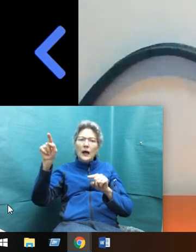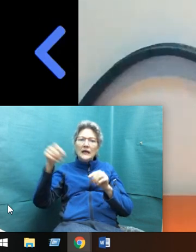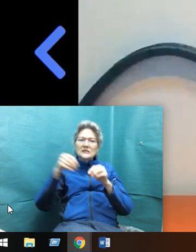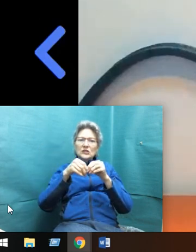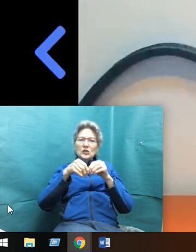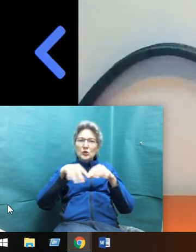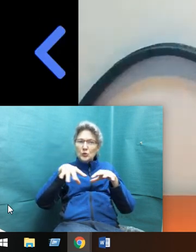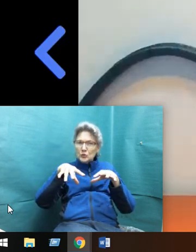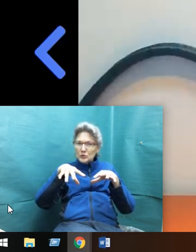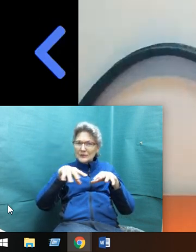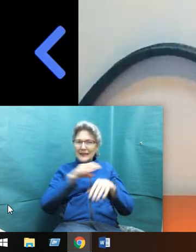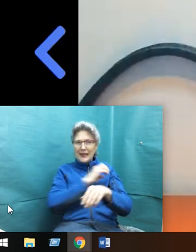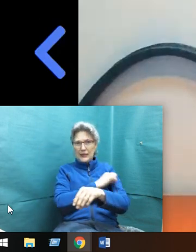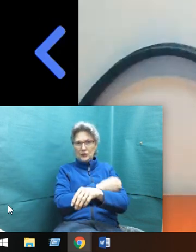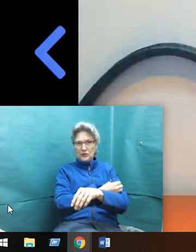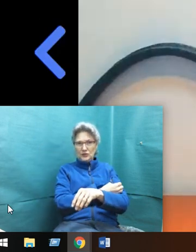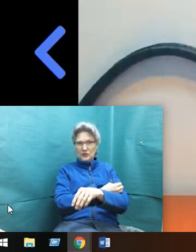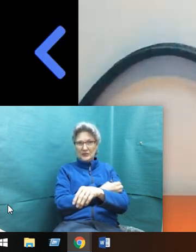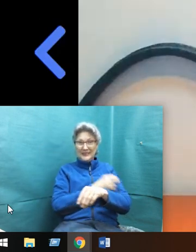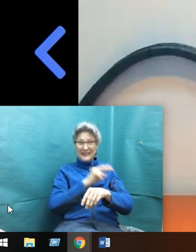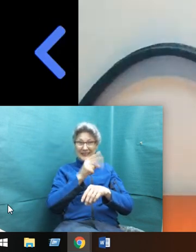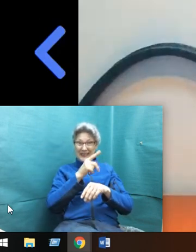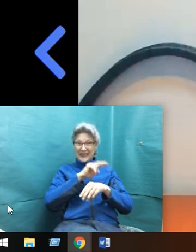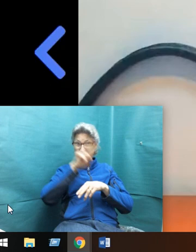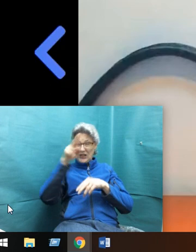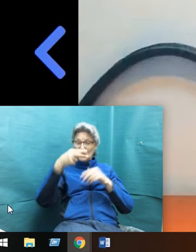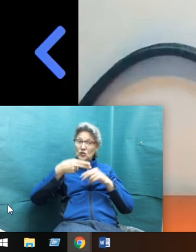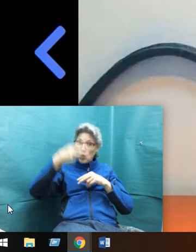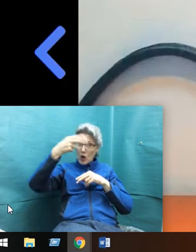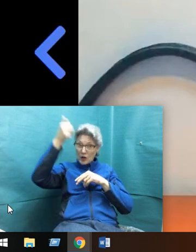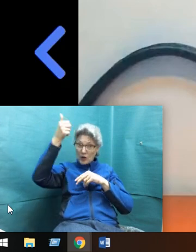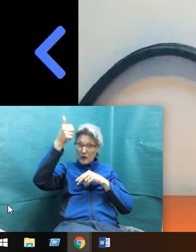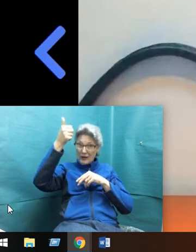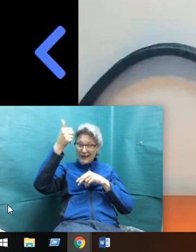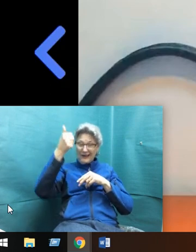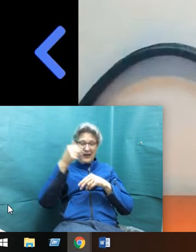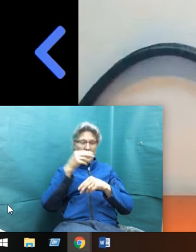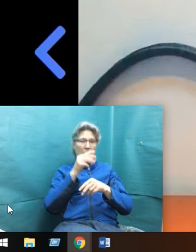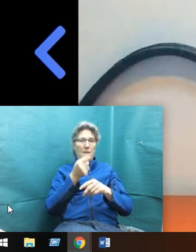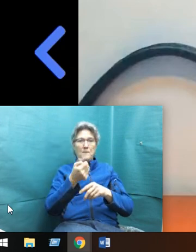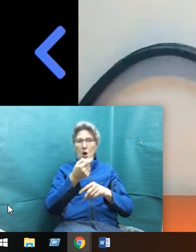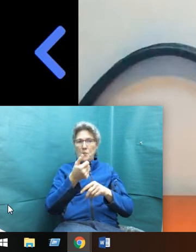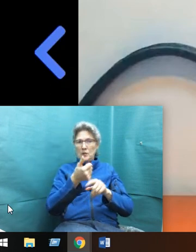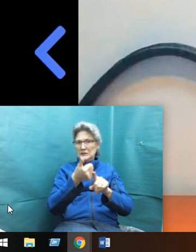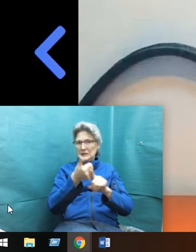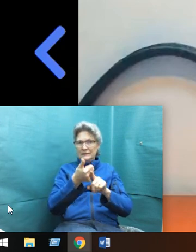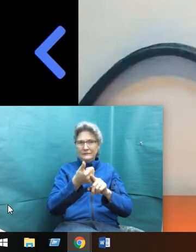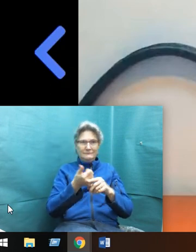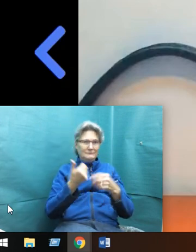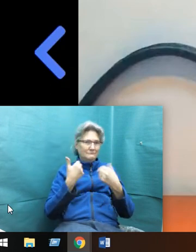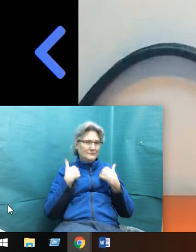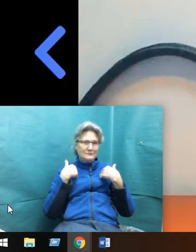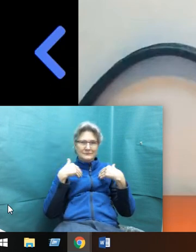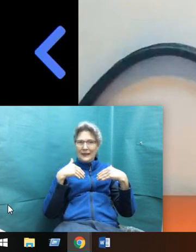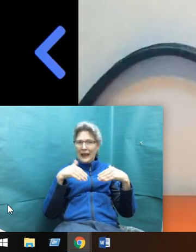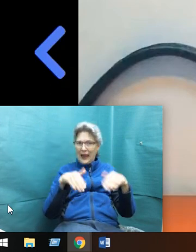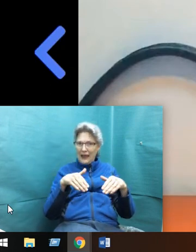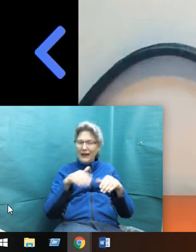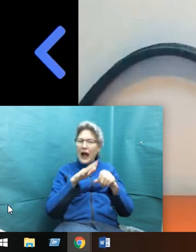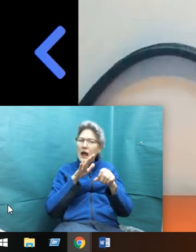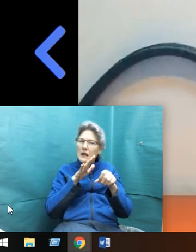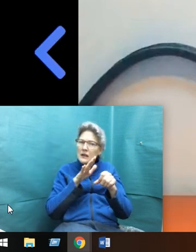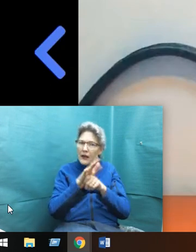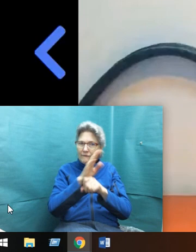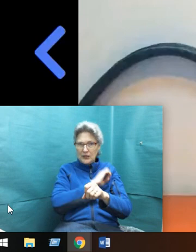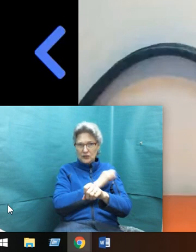energy. Since the second hill is taller than the first, the marble doesn't have enough energy to get to the top. You can see here